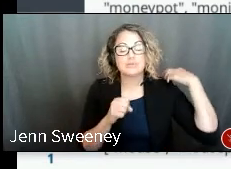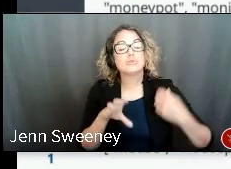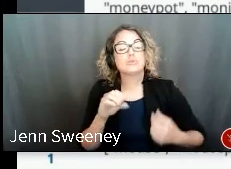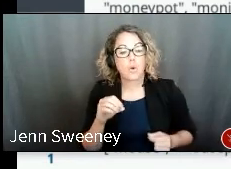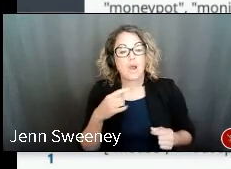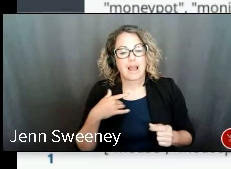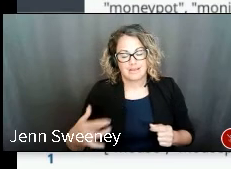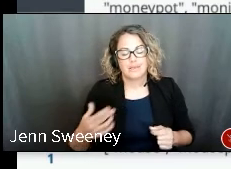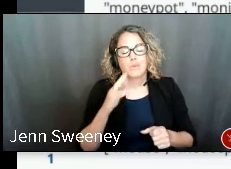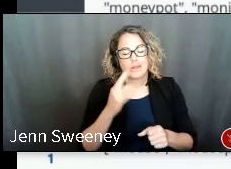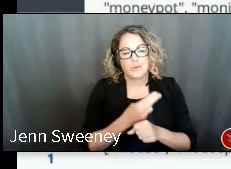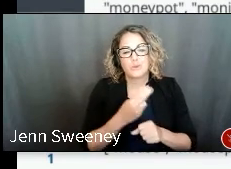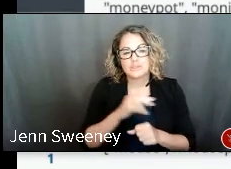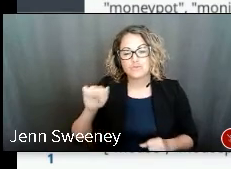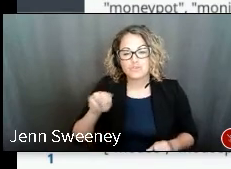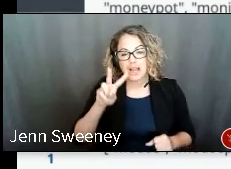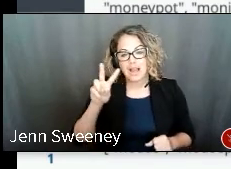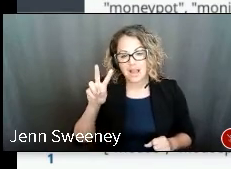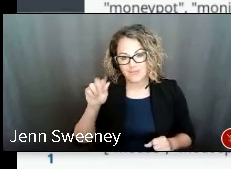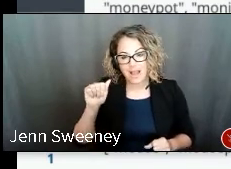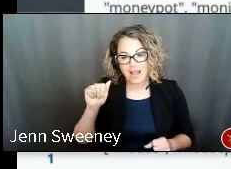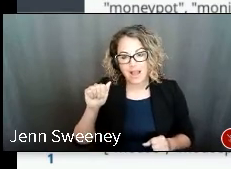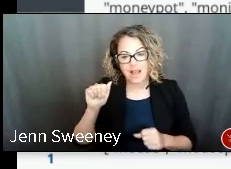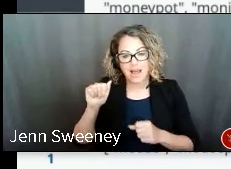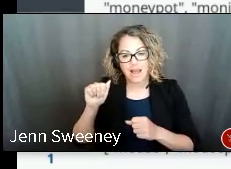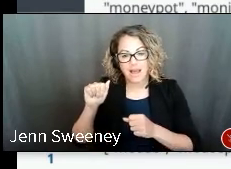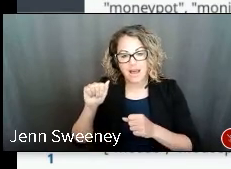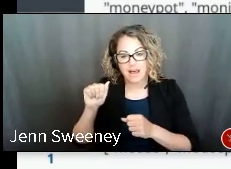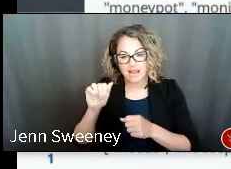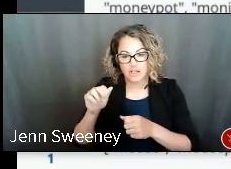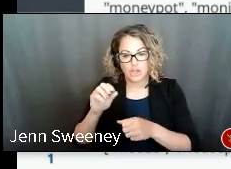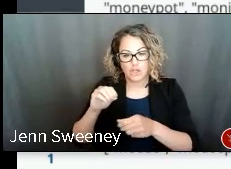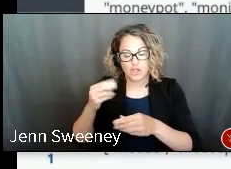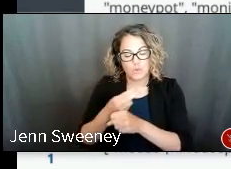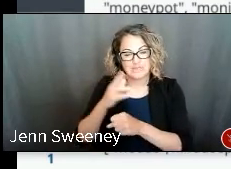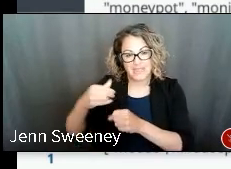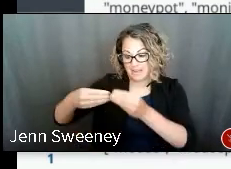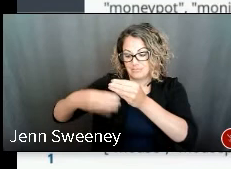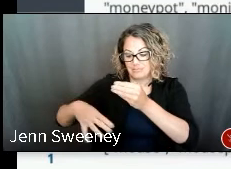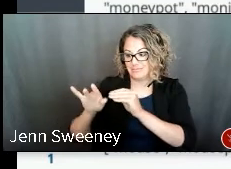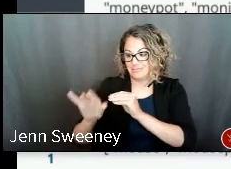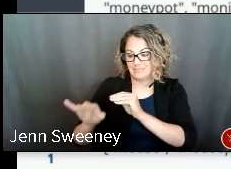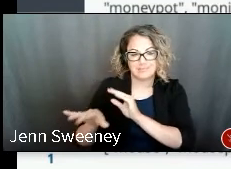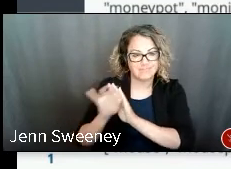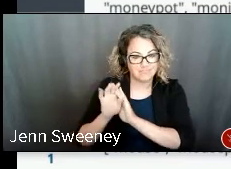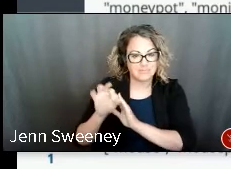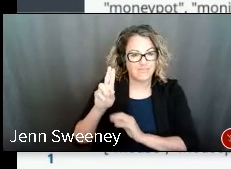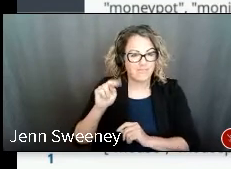the Java 8 Lambda function here again. Okay.